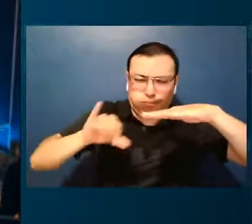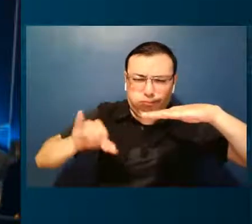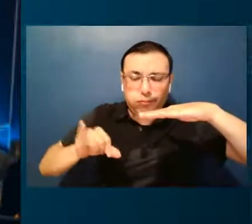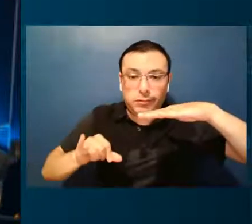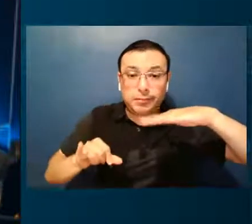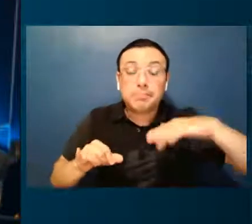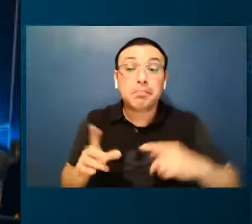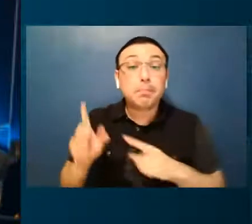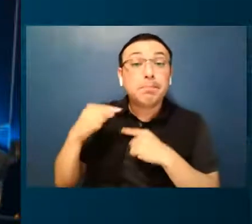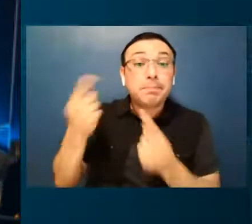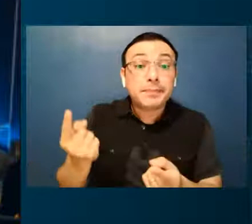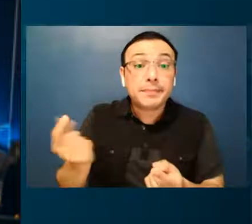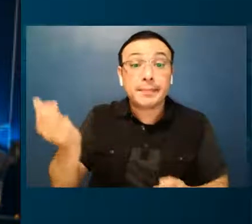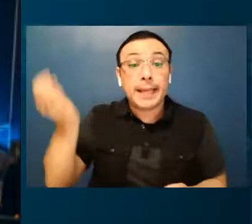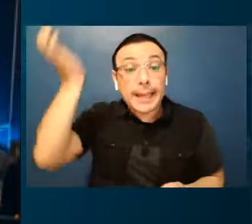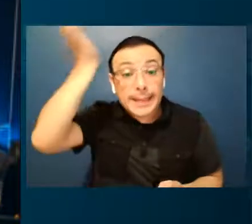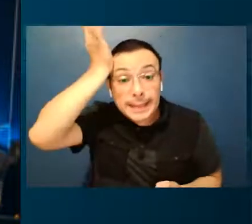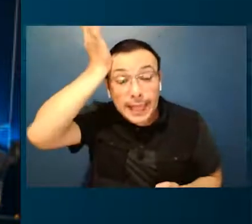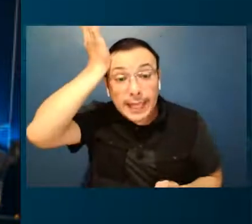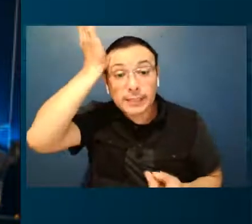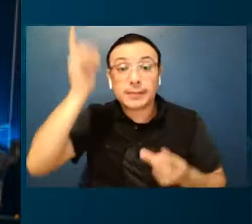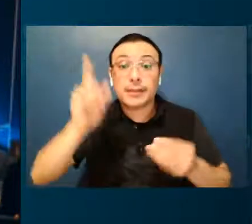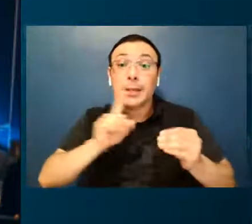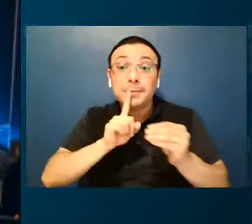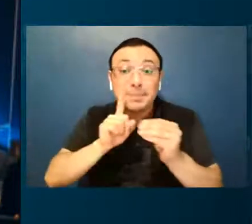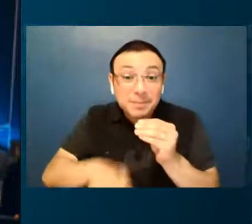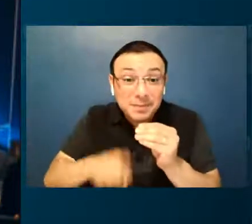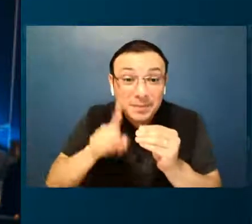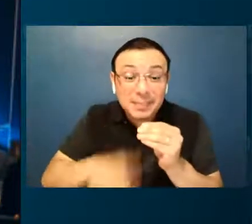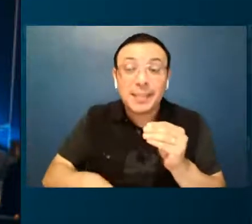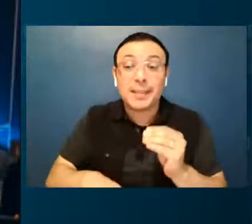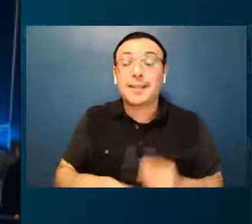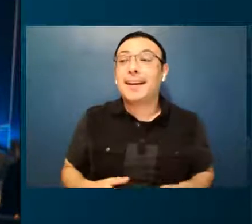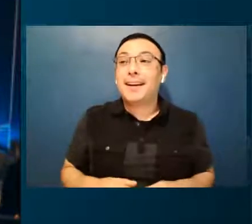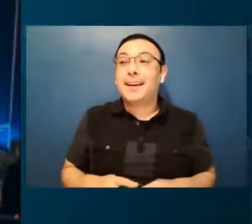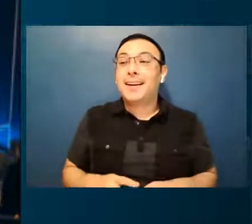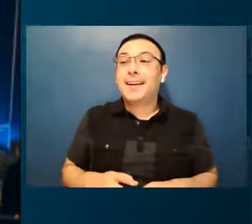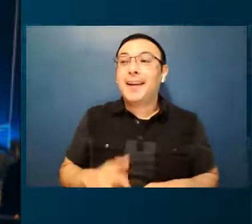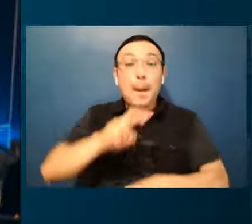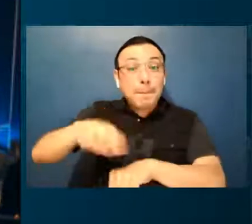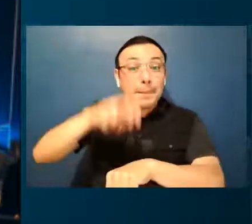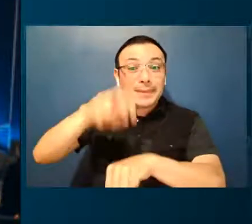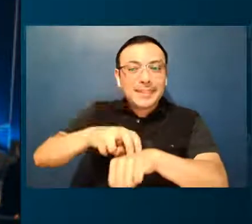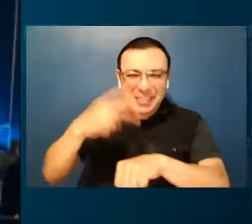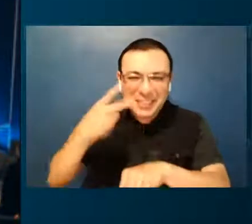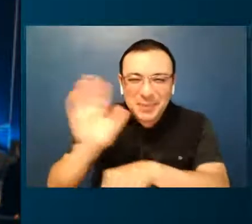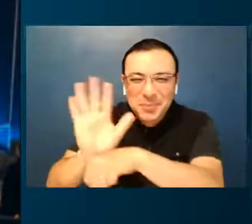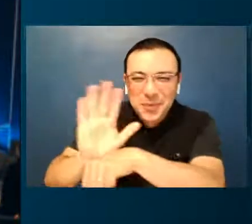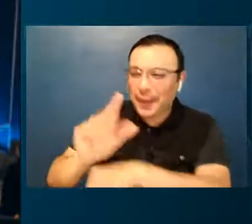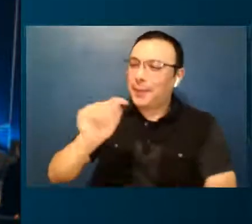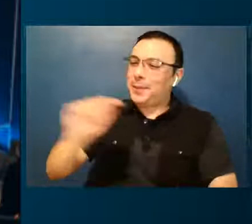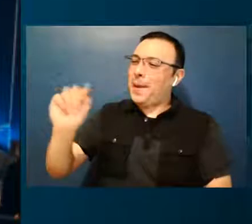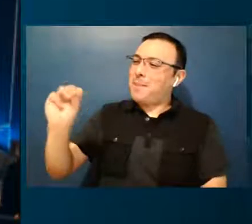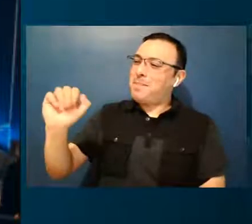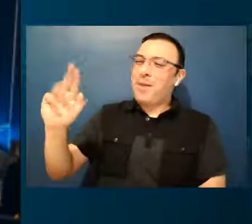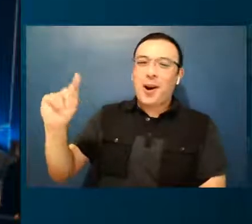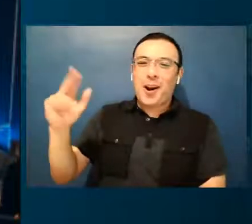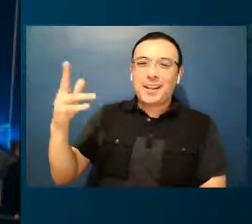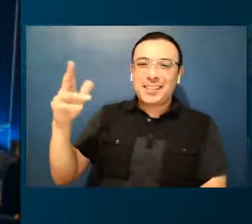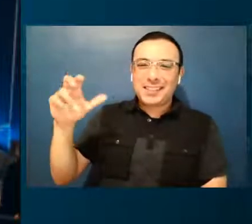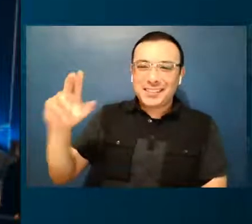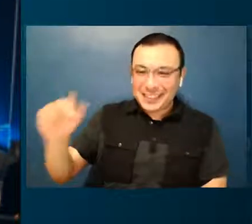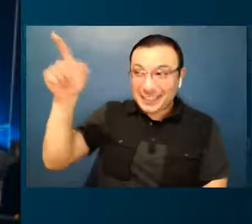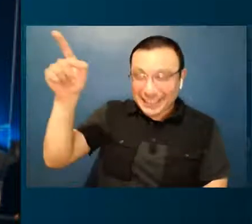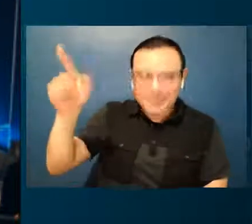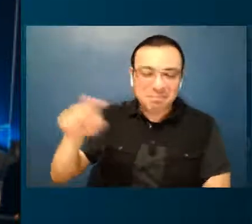tomatoes and potatoes. If you've ever seen The Martian, he's growing potatoes on Mars. And actually currently they're growing chili peppers up